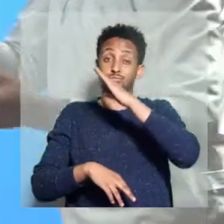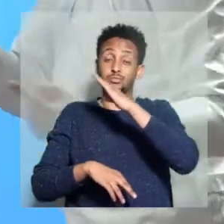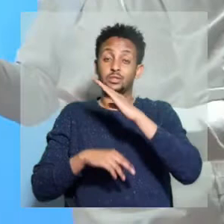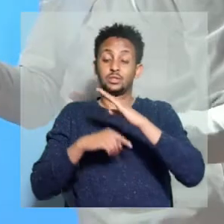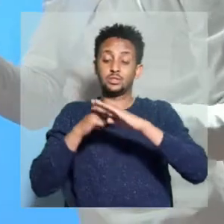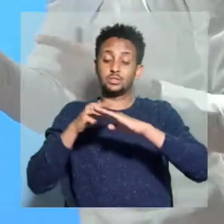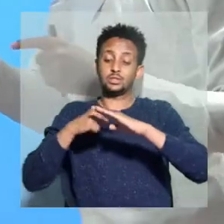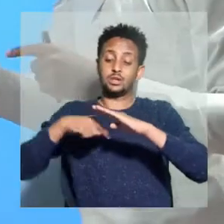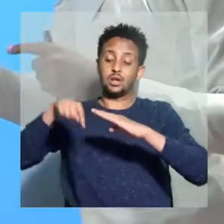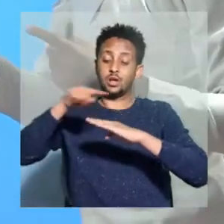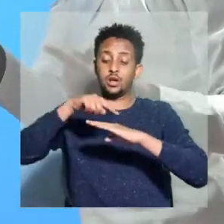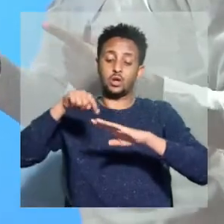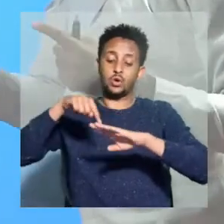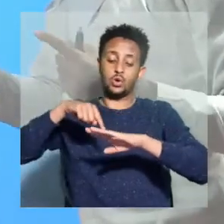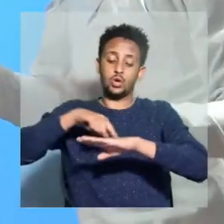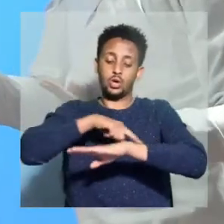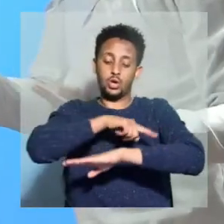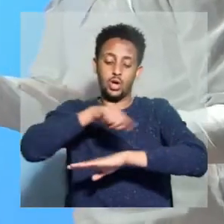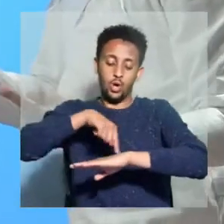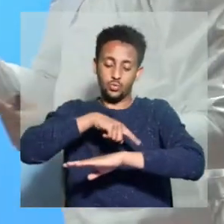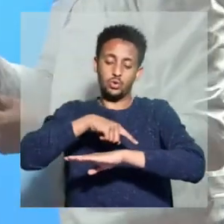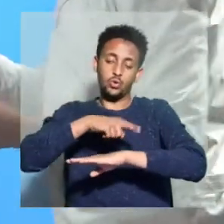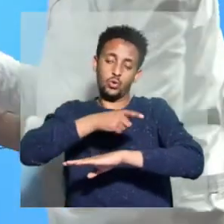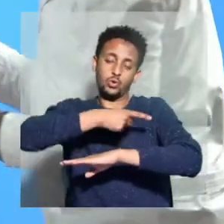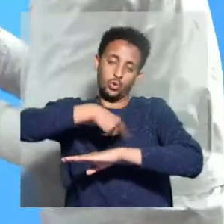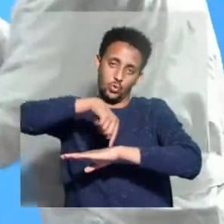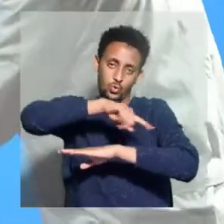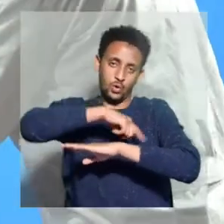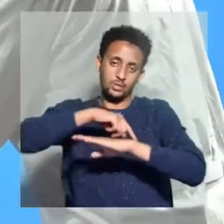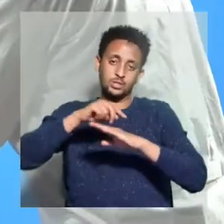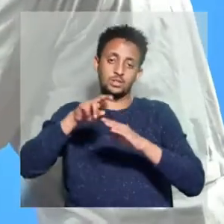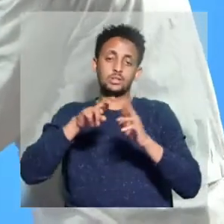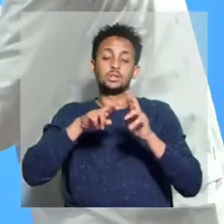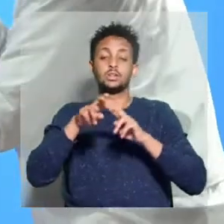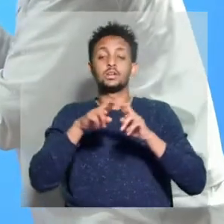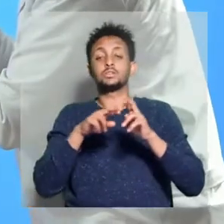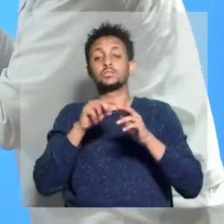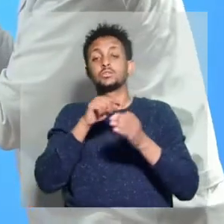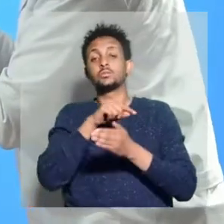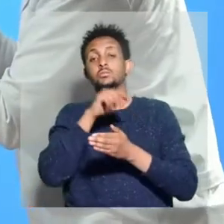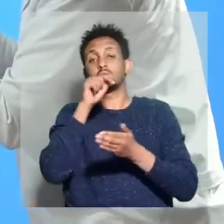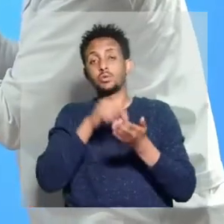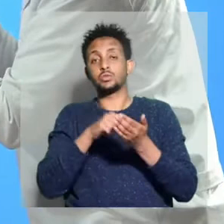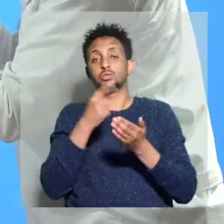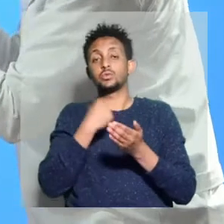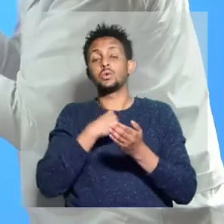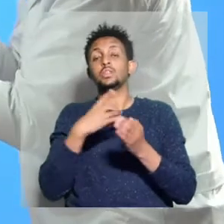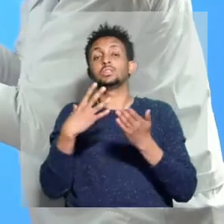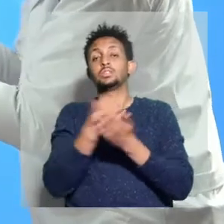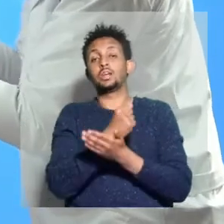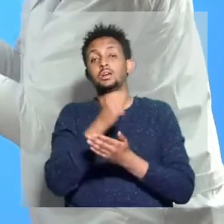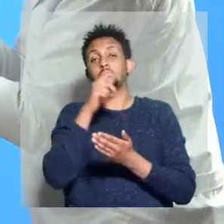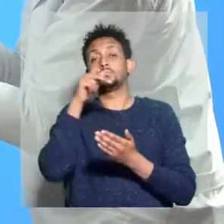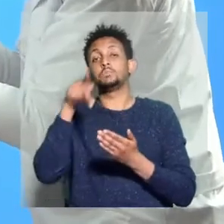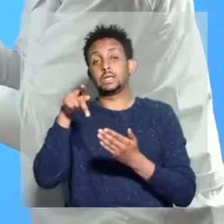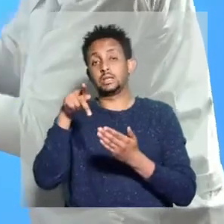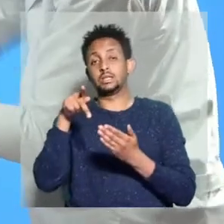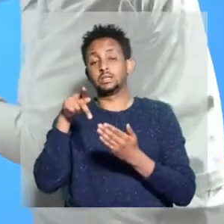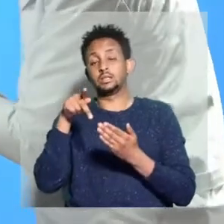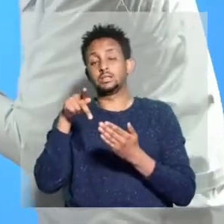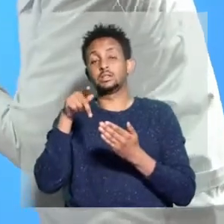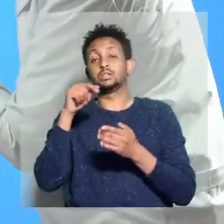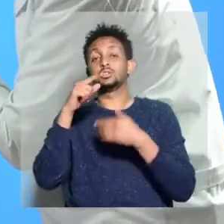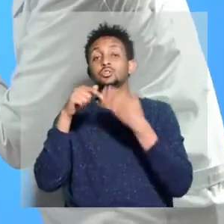Always counterclockwise and clockwise are relative. Relative to what? To the point that you take as a pivotal point or hinge